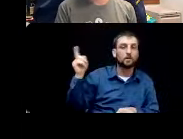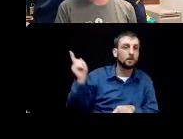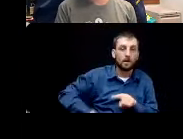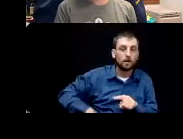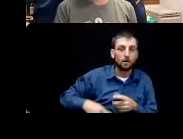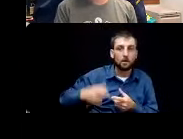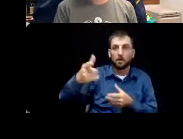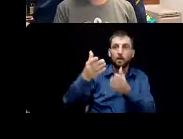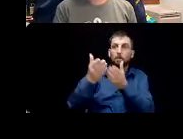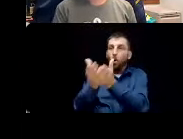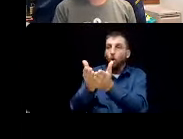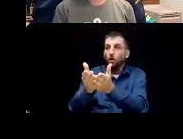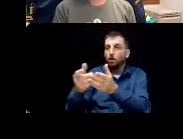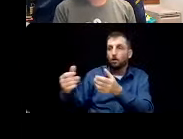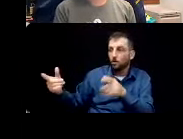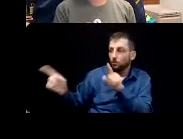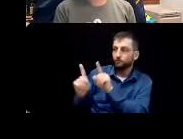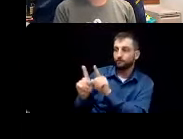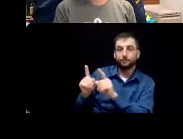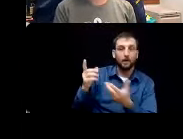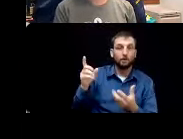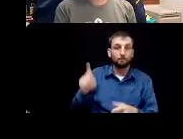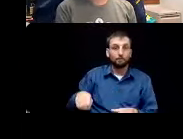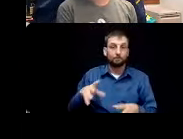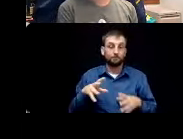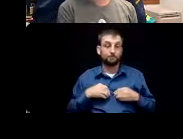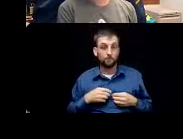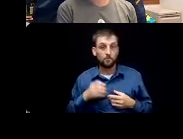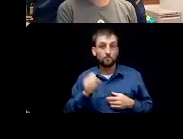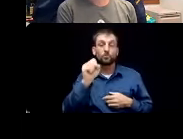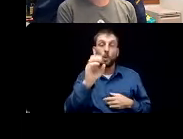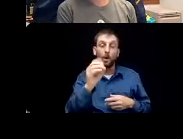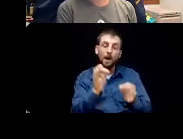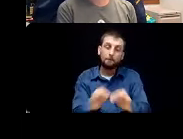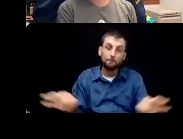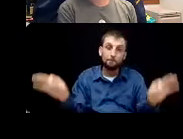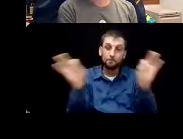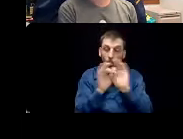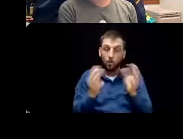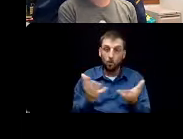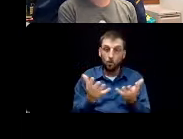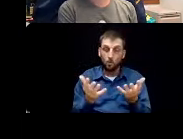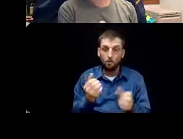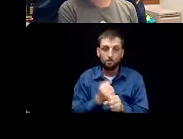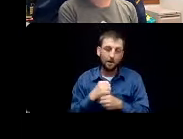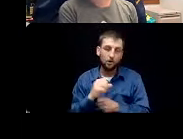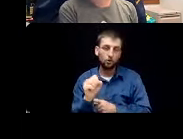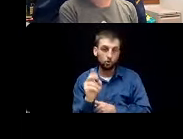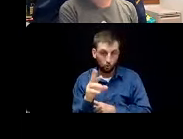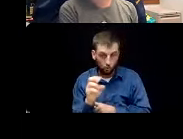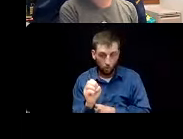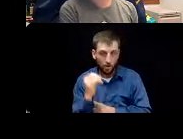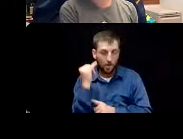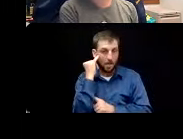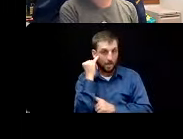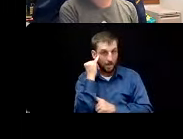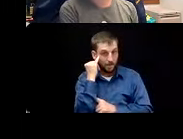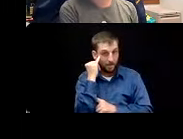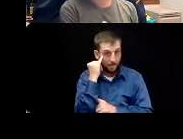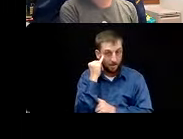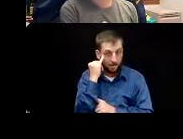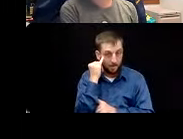the boat. So the important thing is to make sure if we are in, in a really talk to your